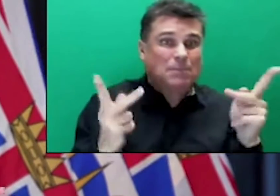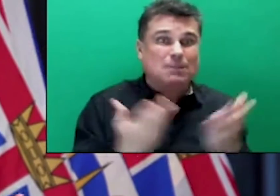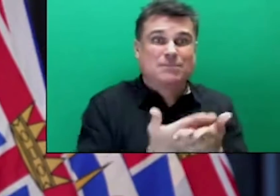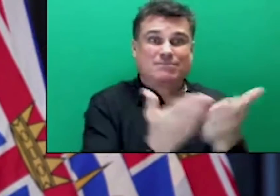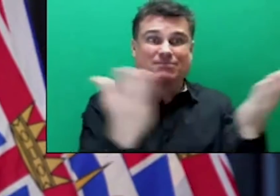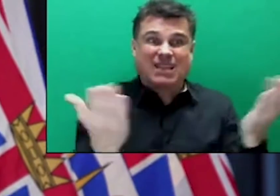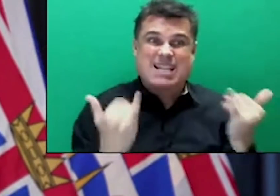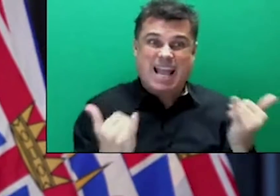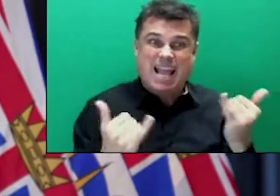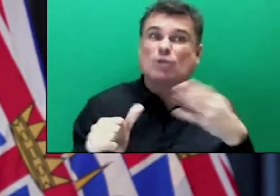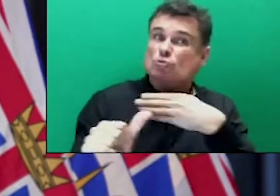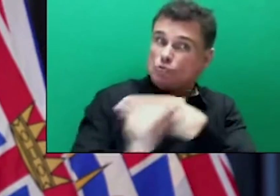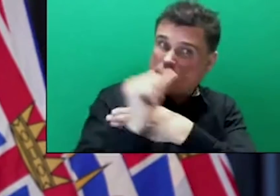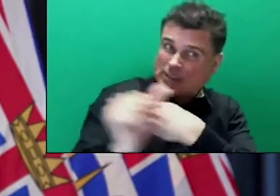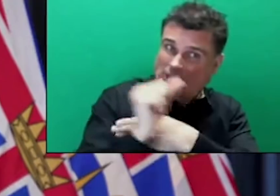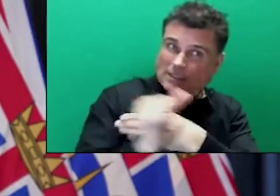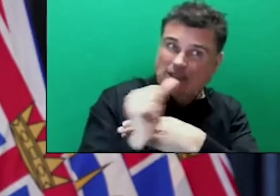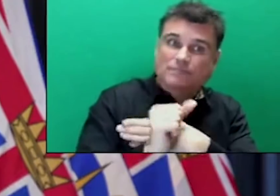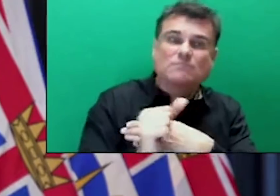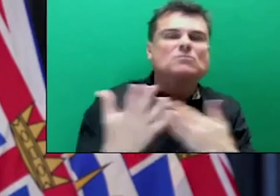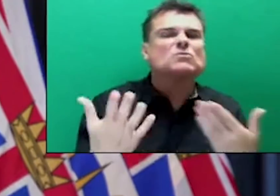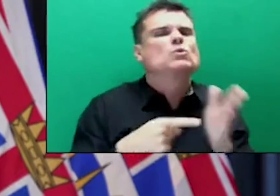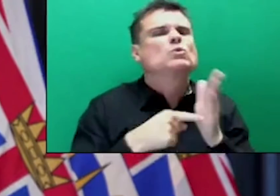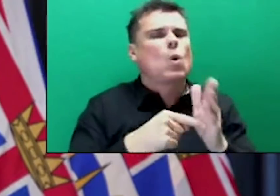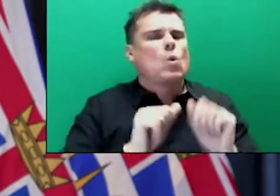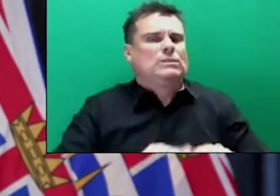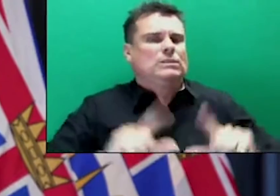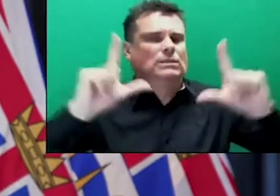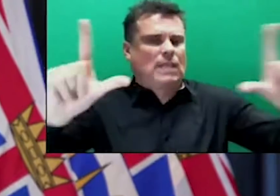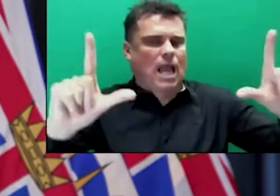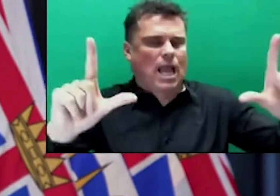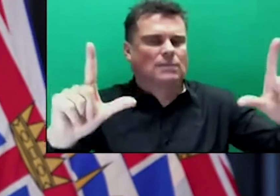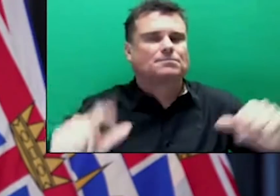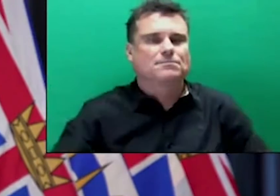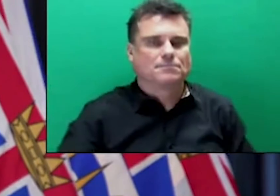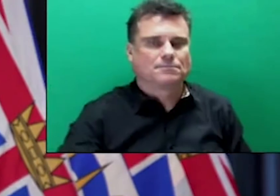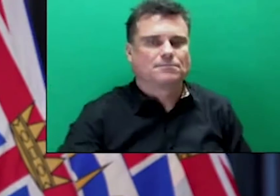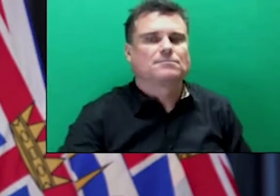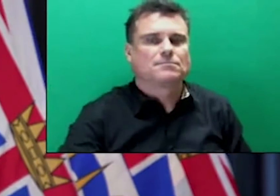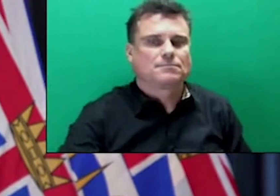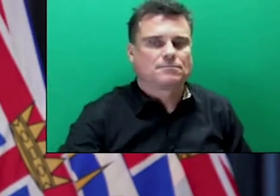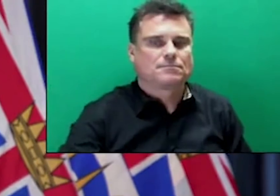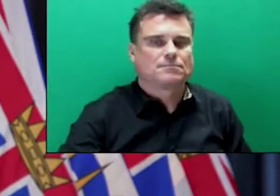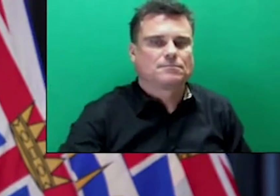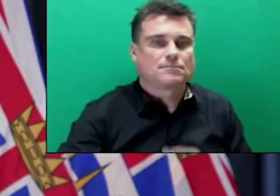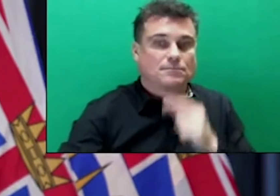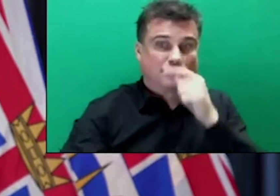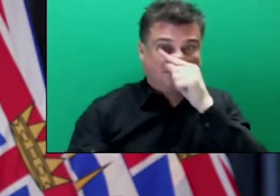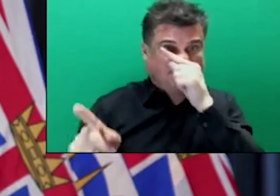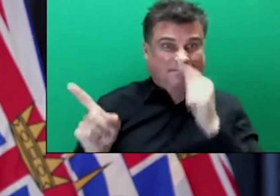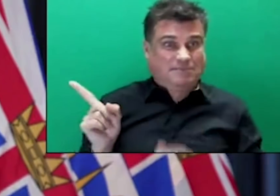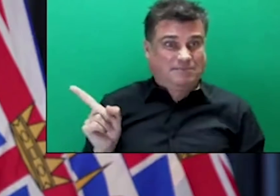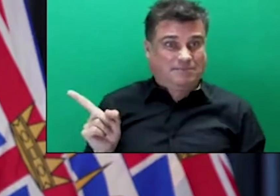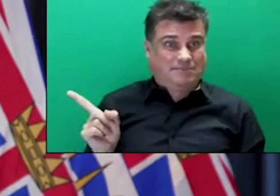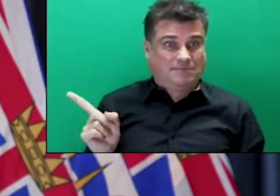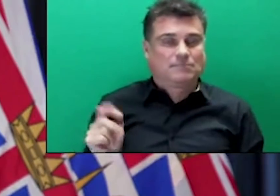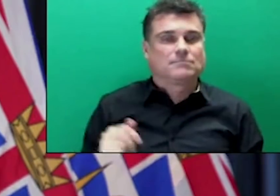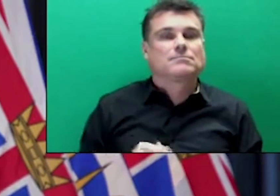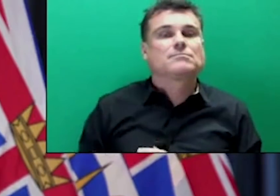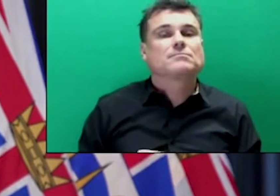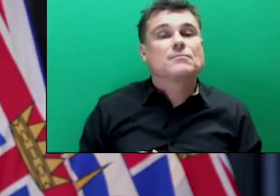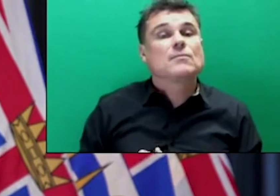update on where we are and how we are progressing. What this one shows is by health authority region,